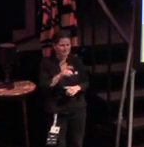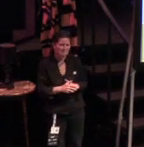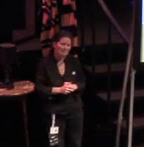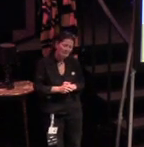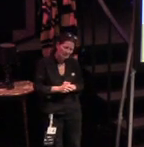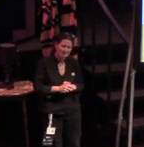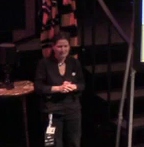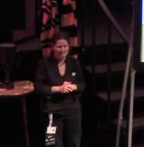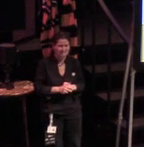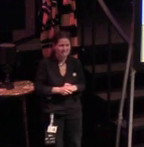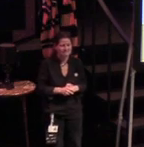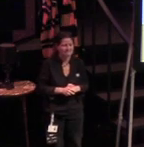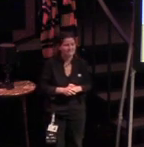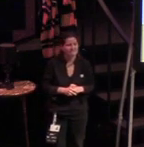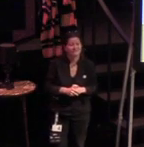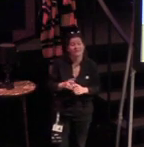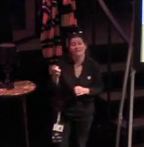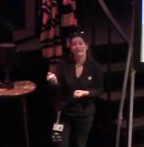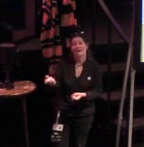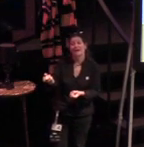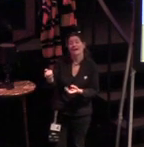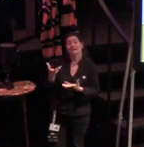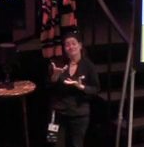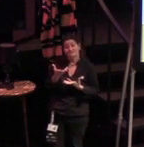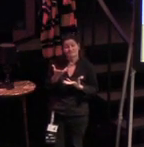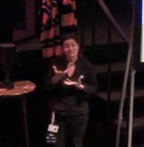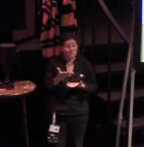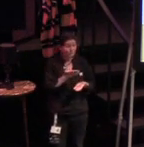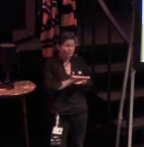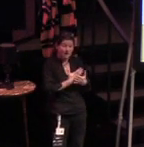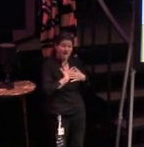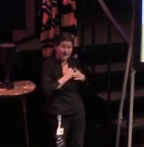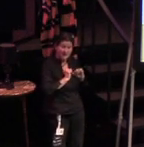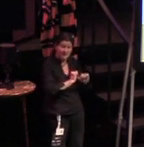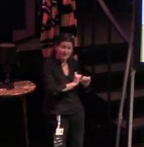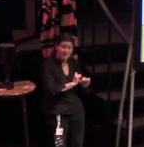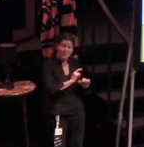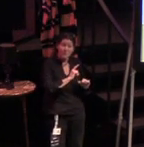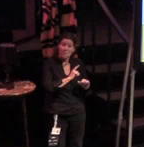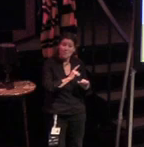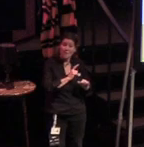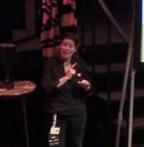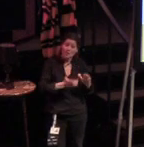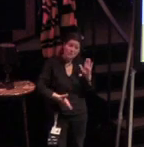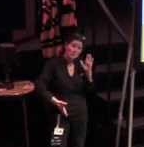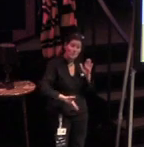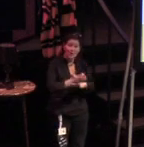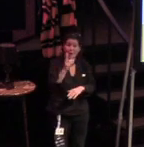and they were like well I tell you what we do we really like you but why don't you go and see a play and